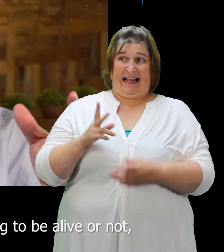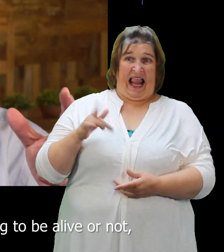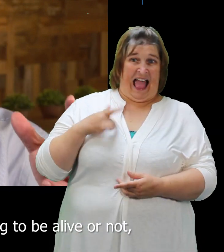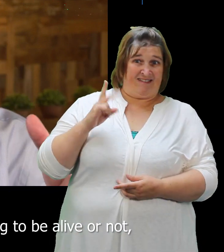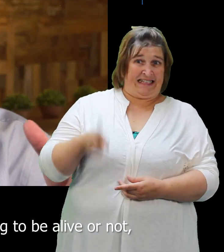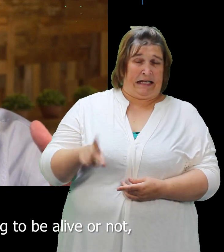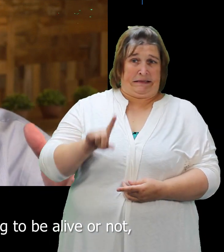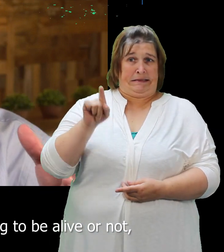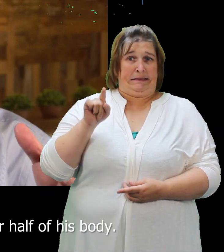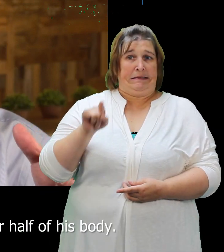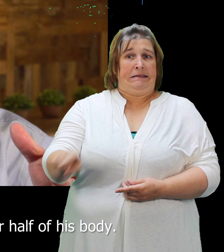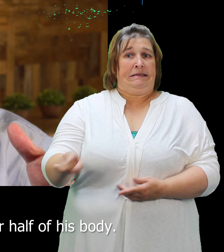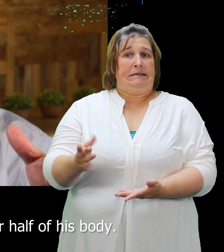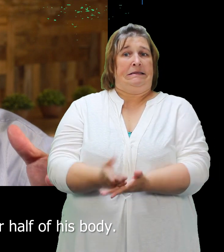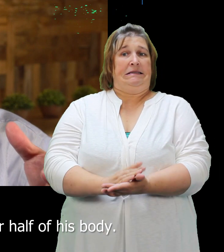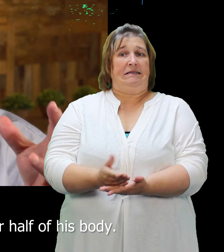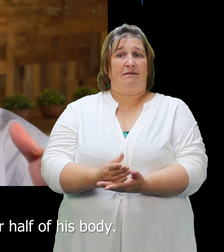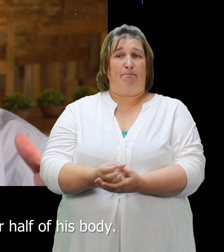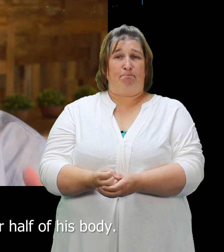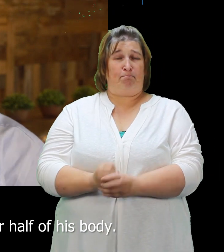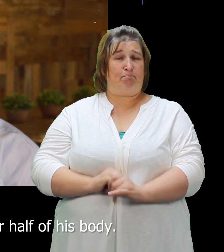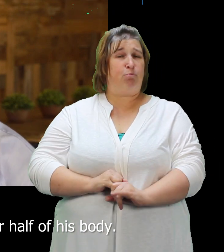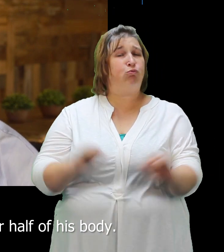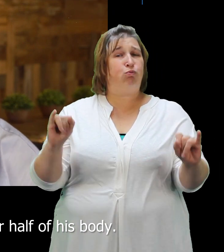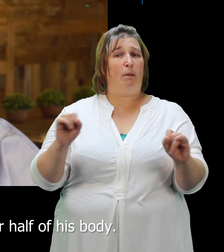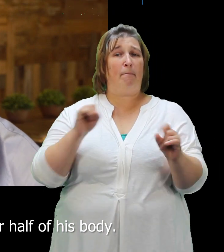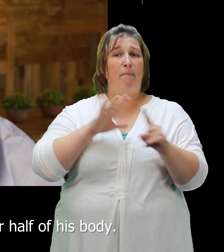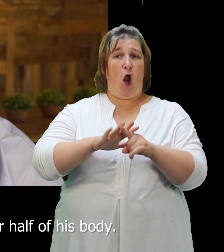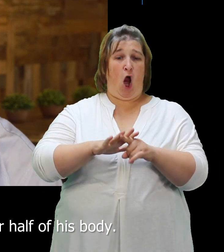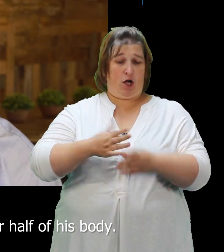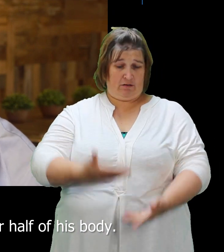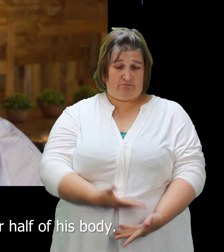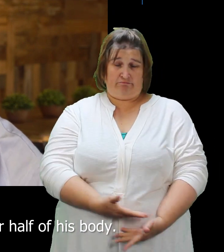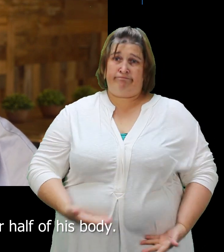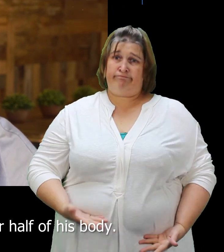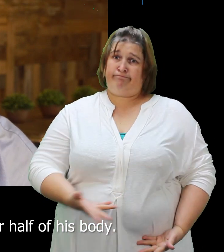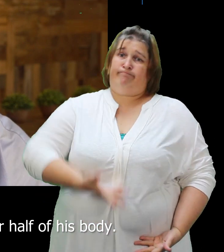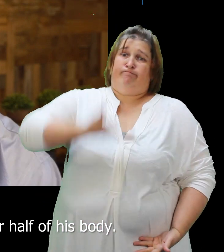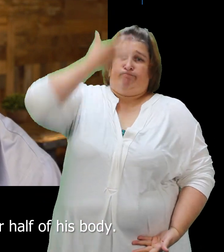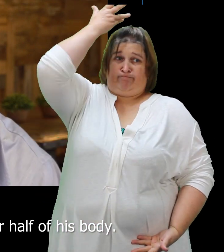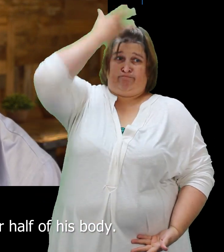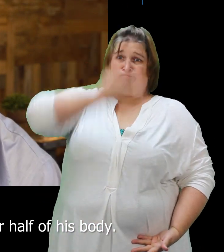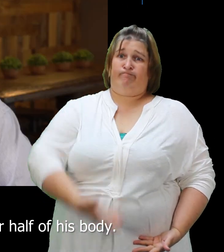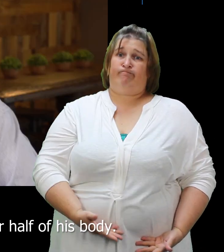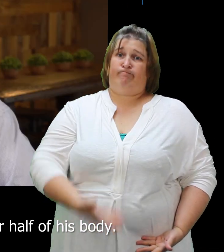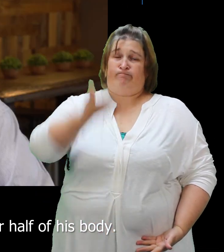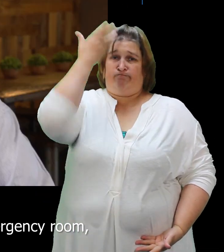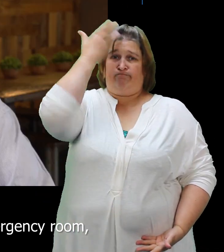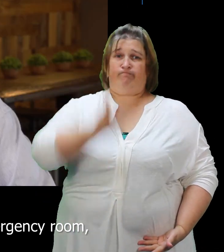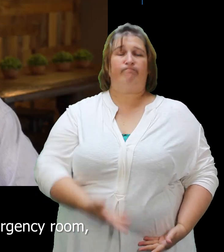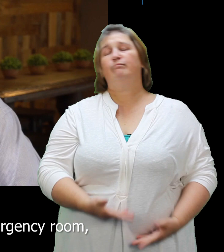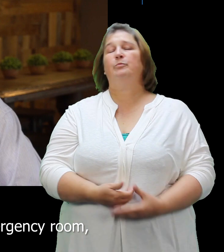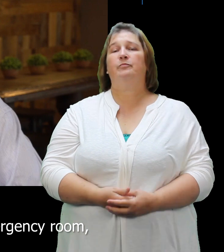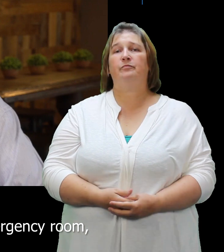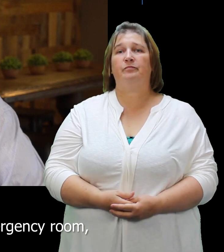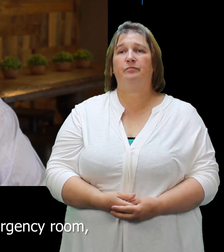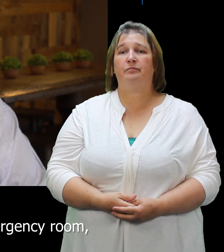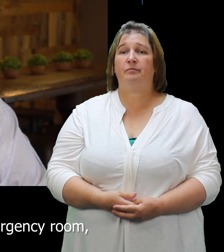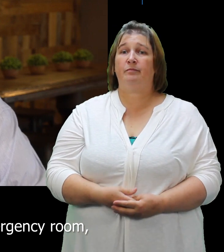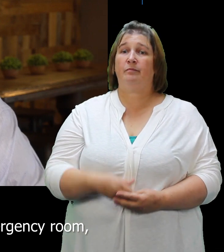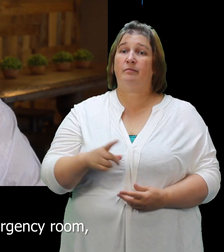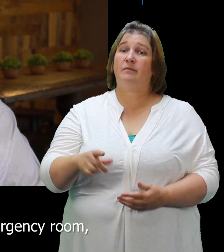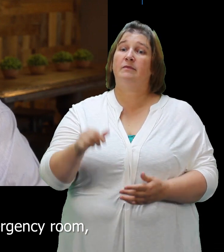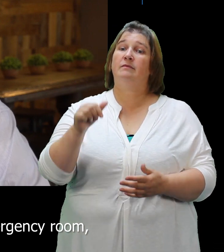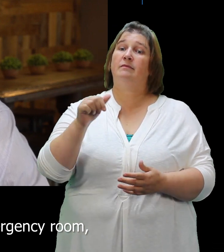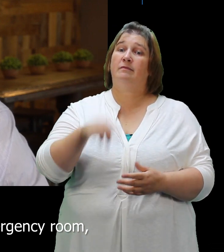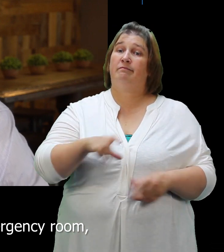if he was going to be alive or not. He had severe burns over all the upper half of his body. And as he